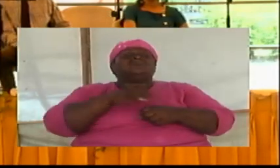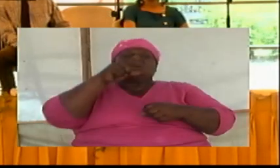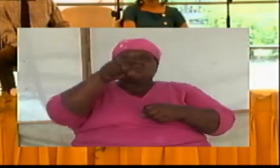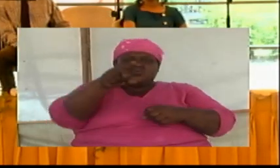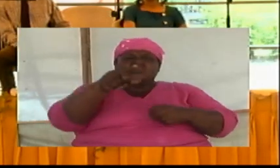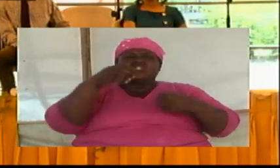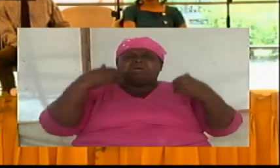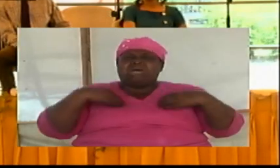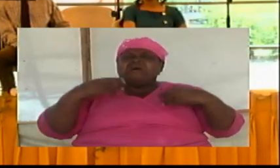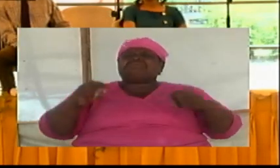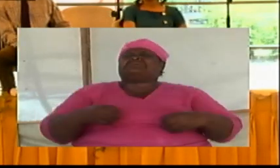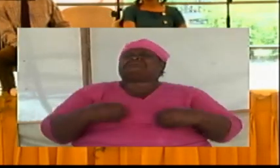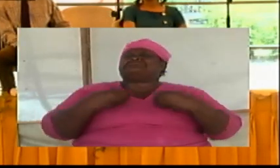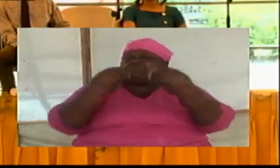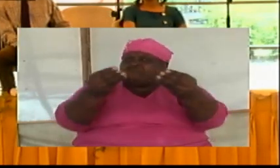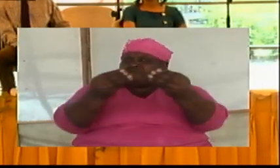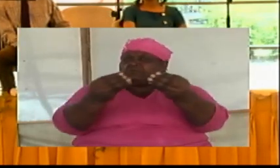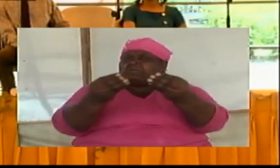given ample time.